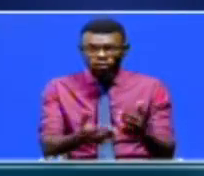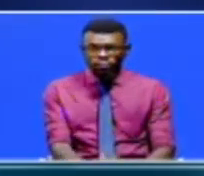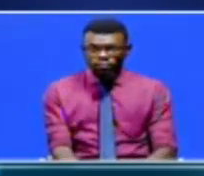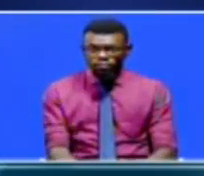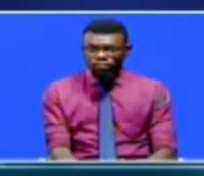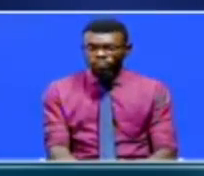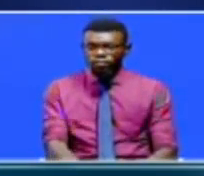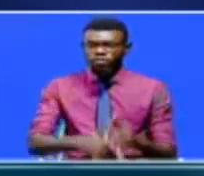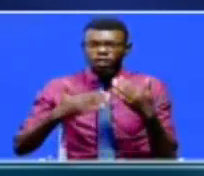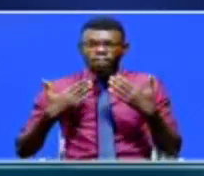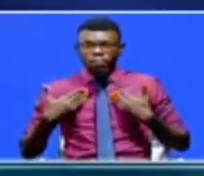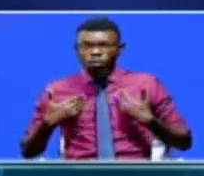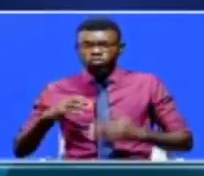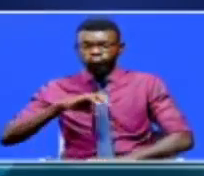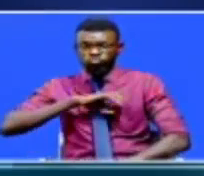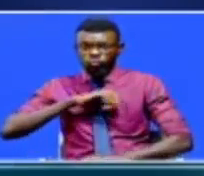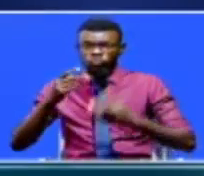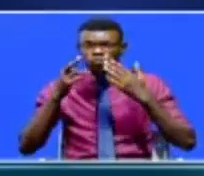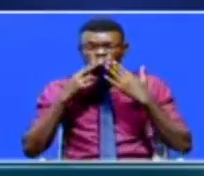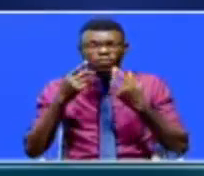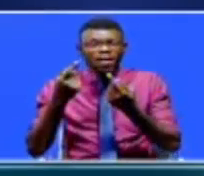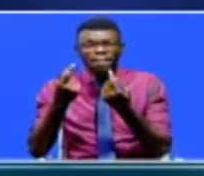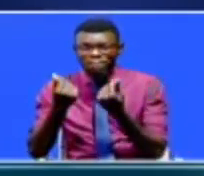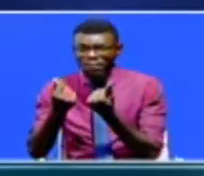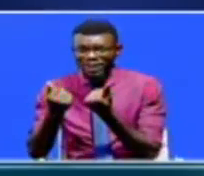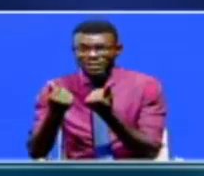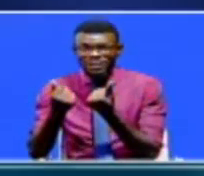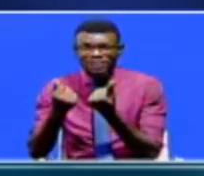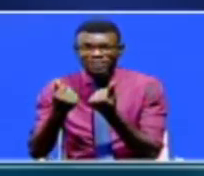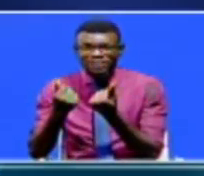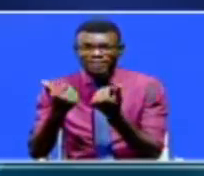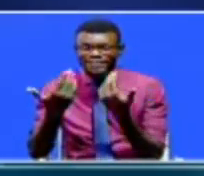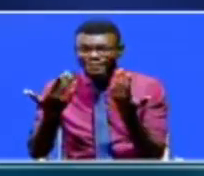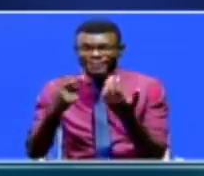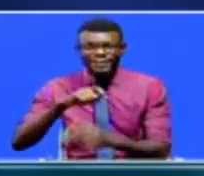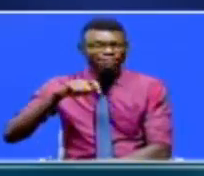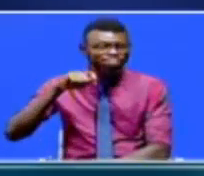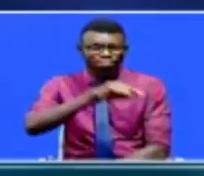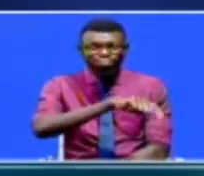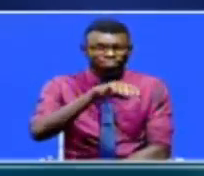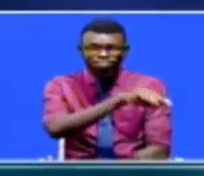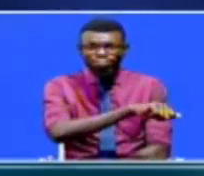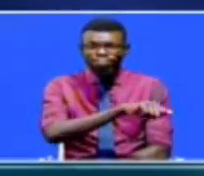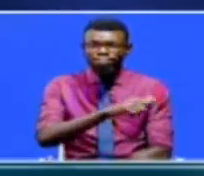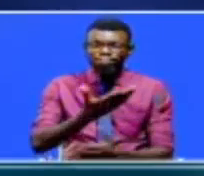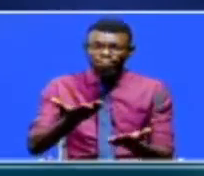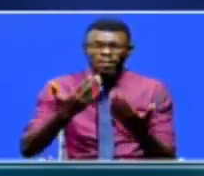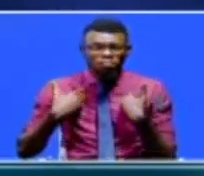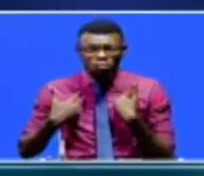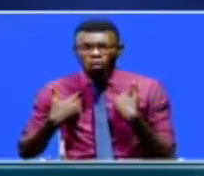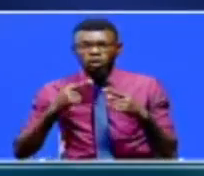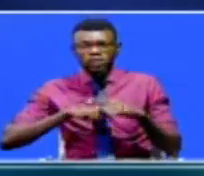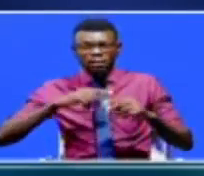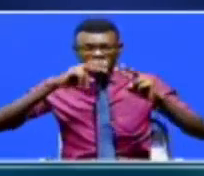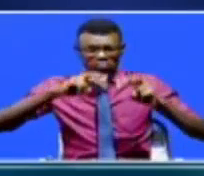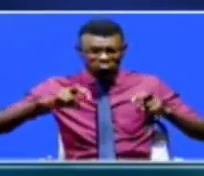Are hotel owners paying any amount of money, for their employees to be tested constantly, like